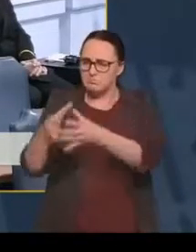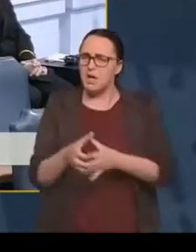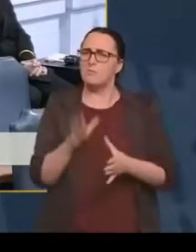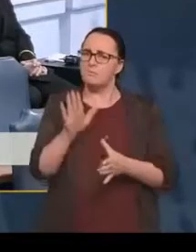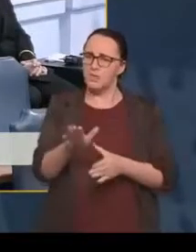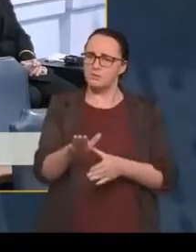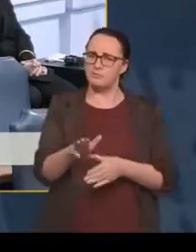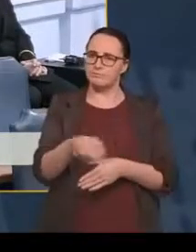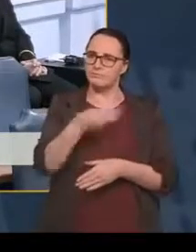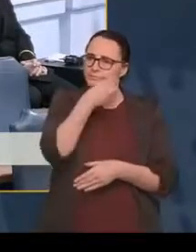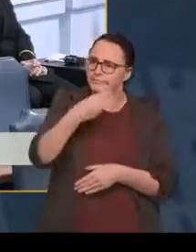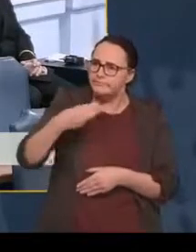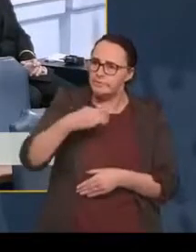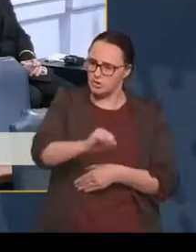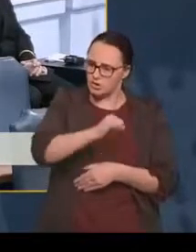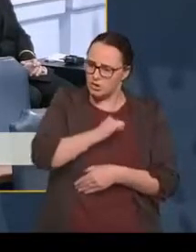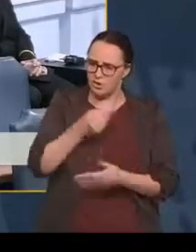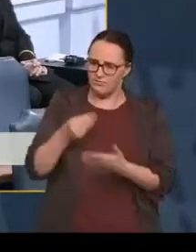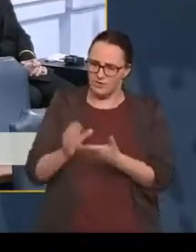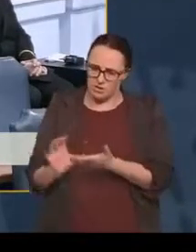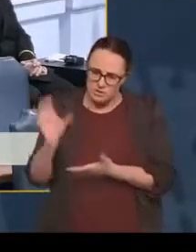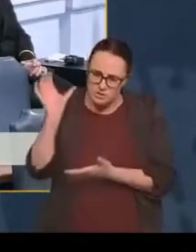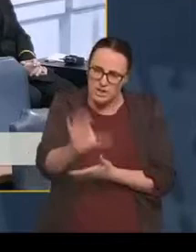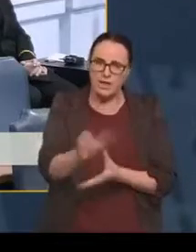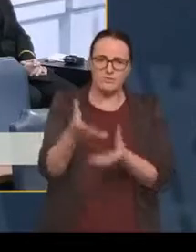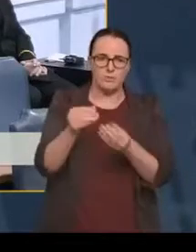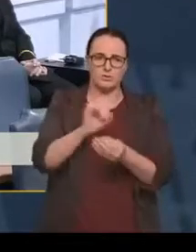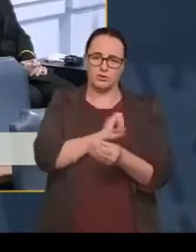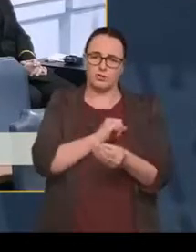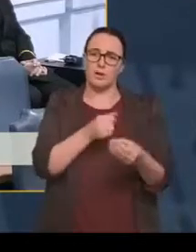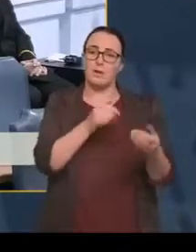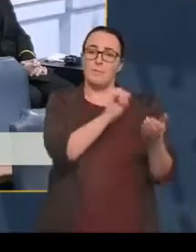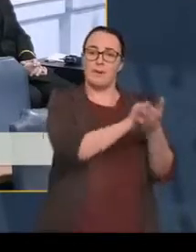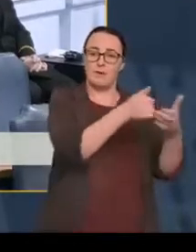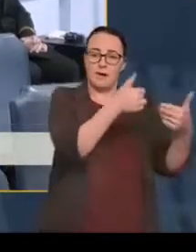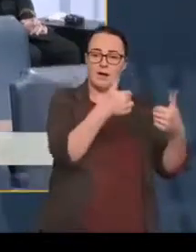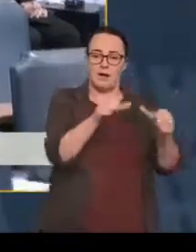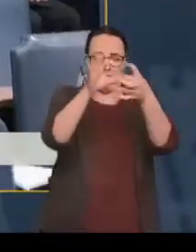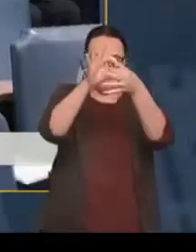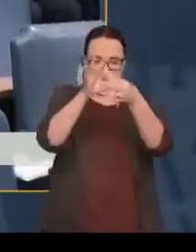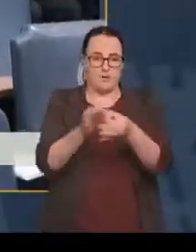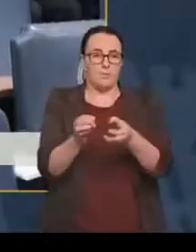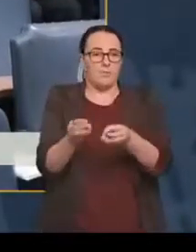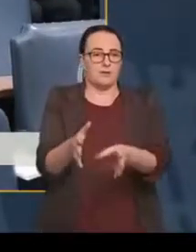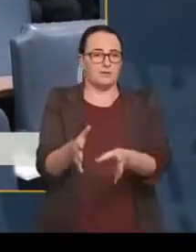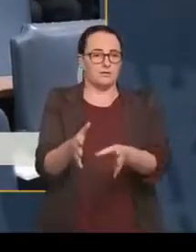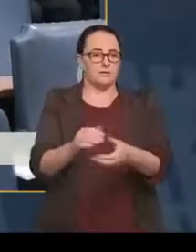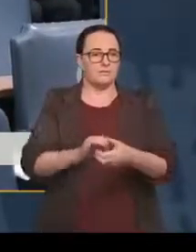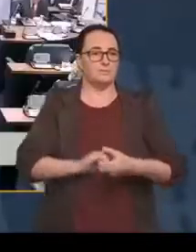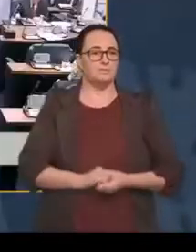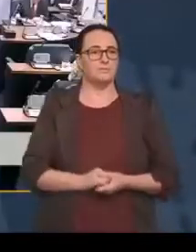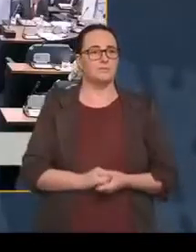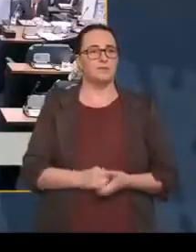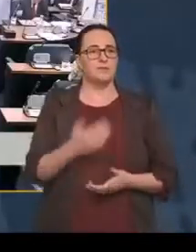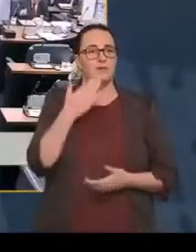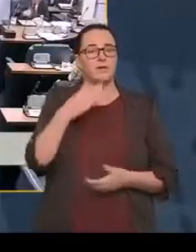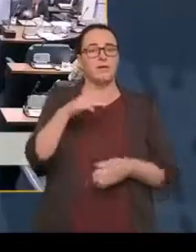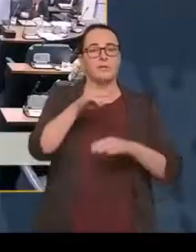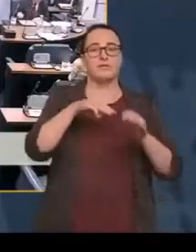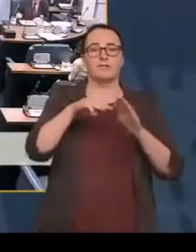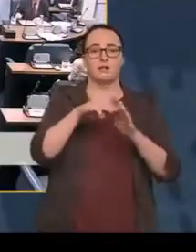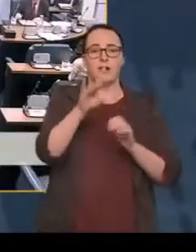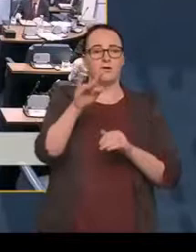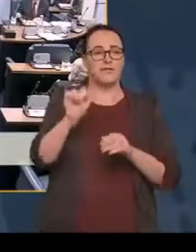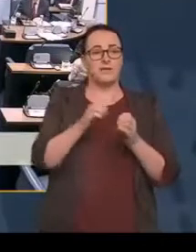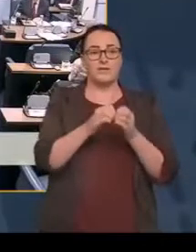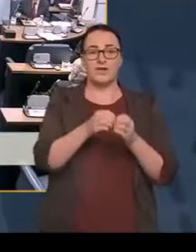need to commit to delivering on the funding and the resources to make this actually happen. Thank you. The Minister Harris is